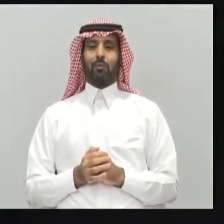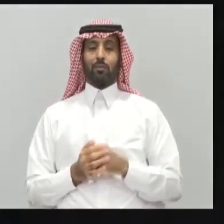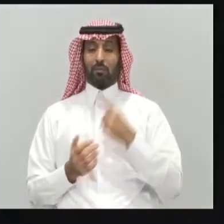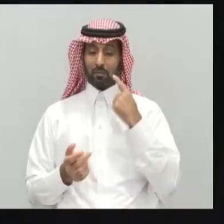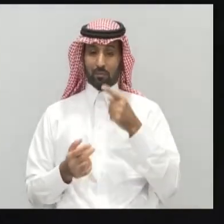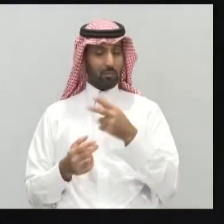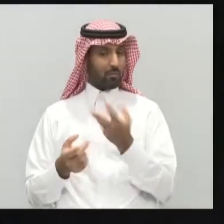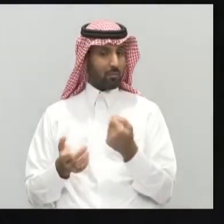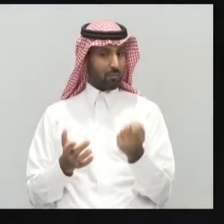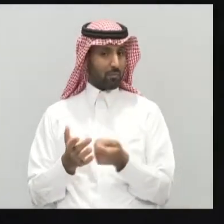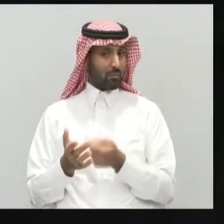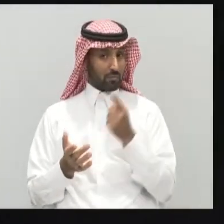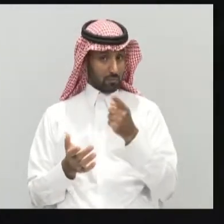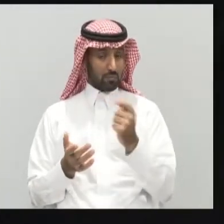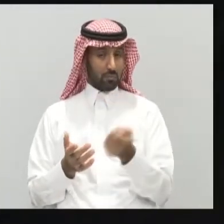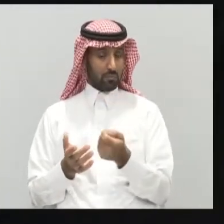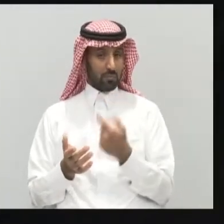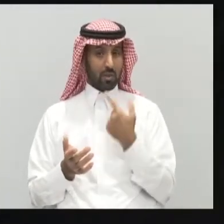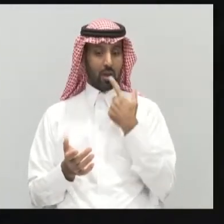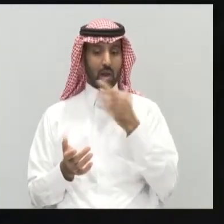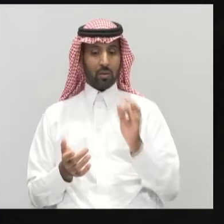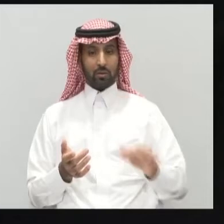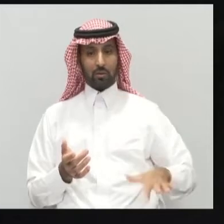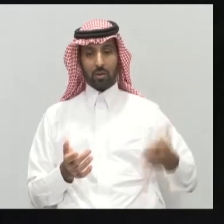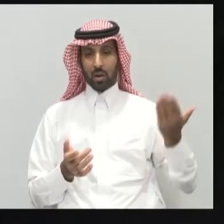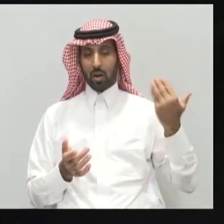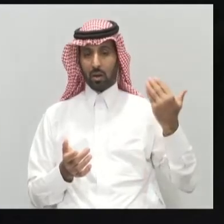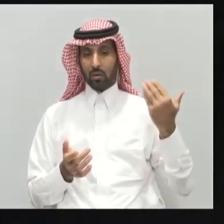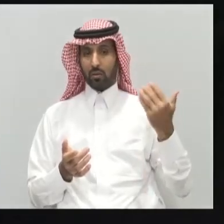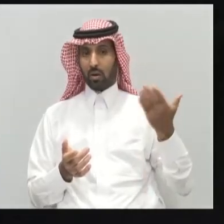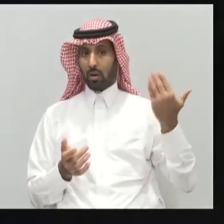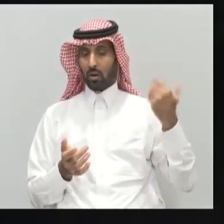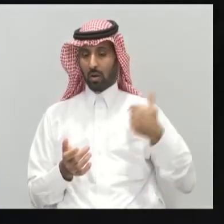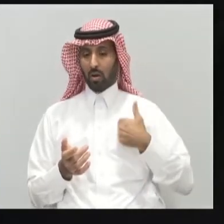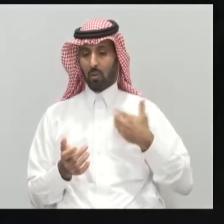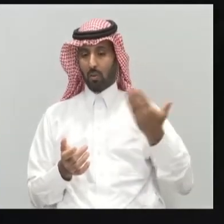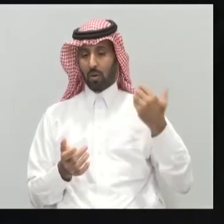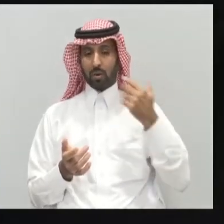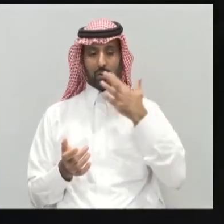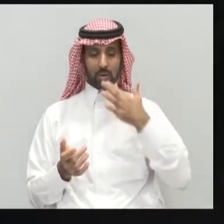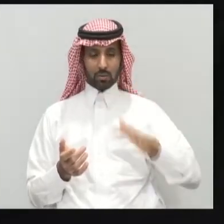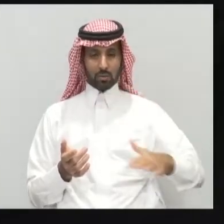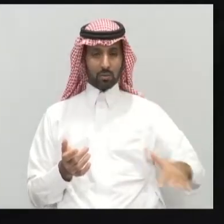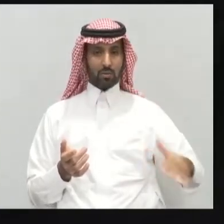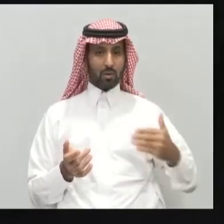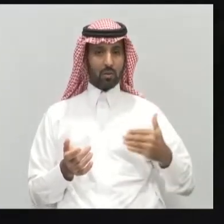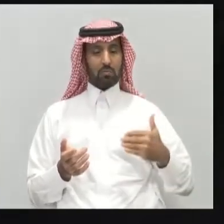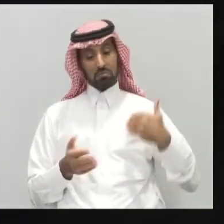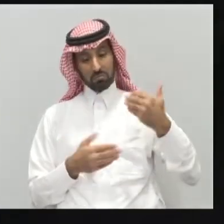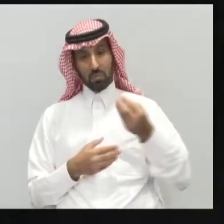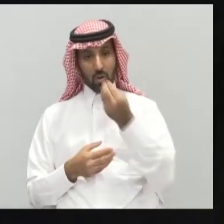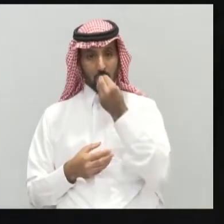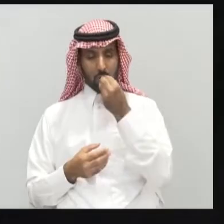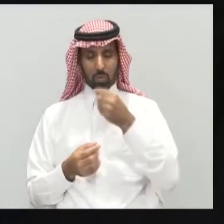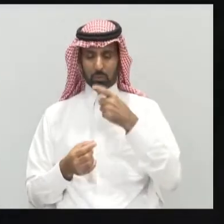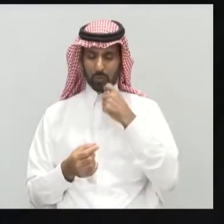Other examples, please think about it. When I was a child, I used to eat a lot of